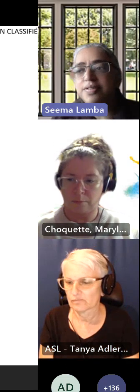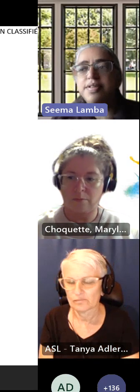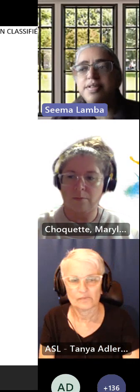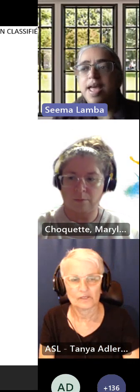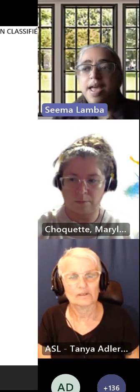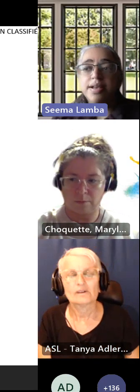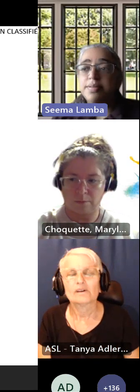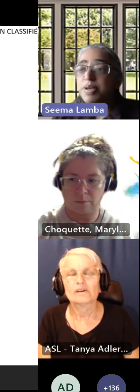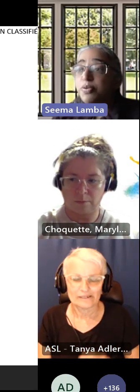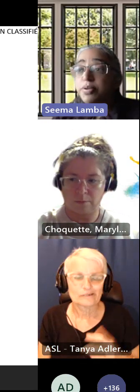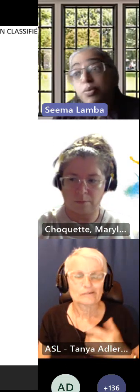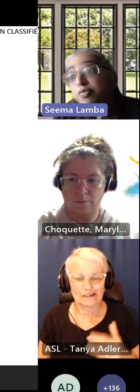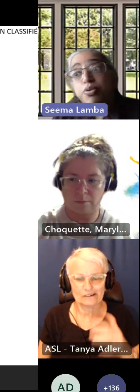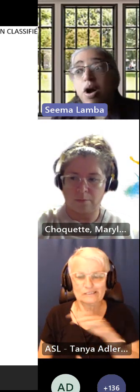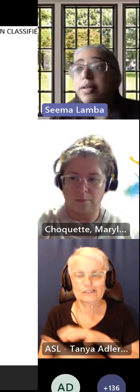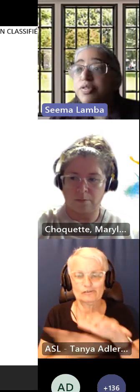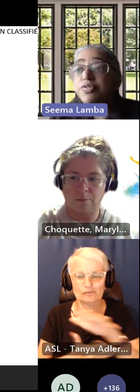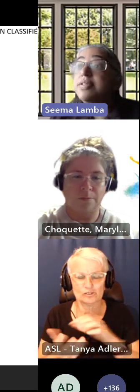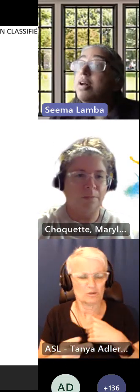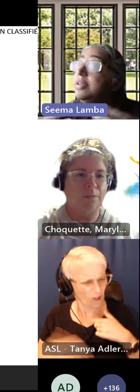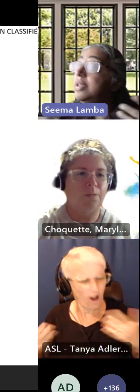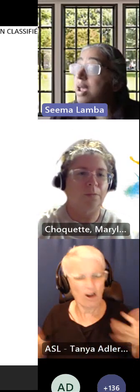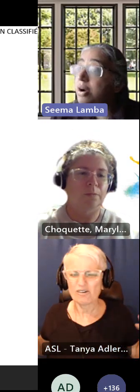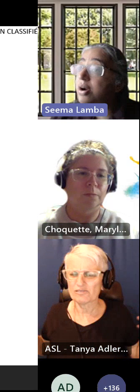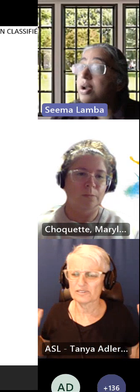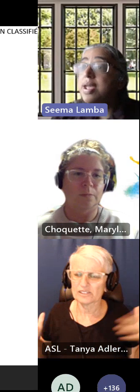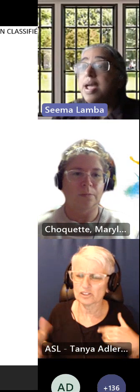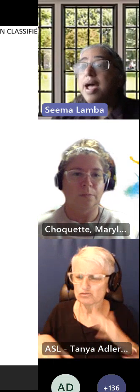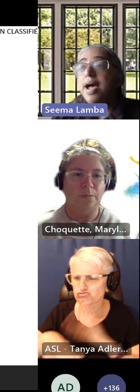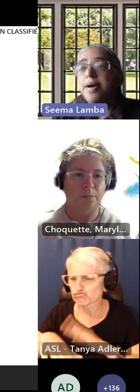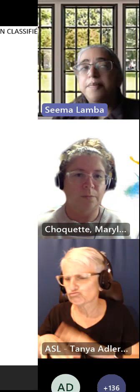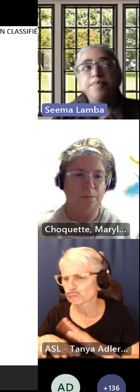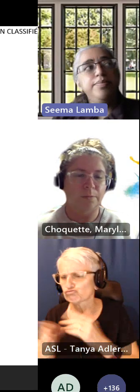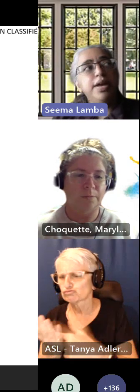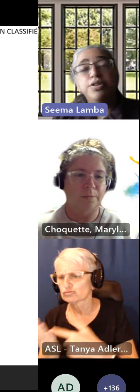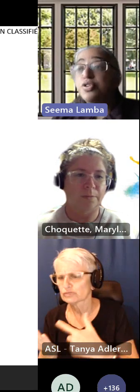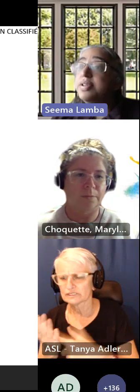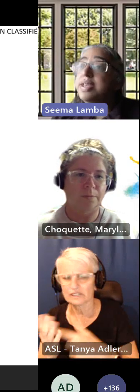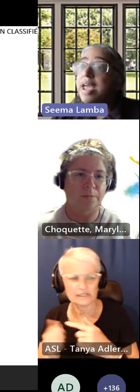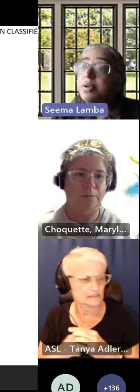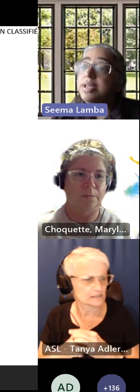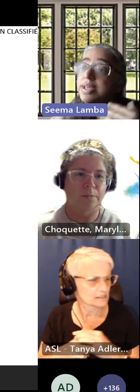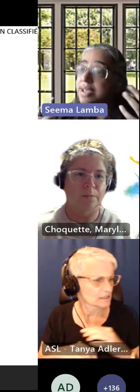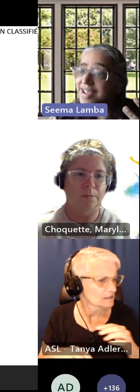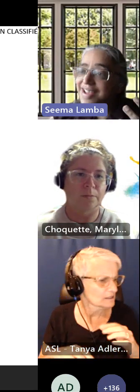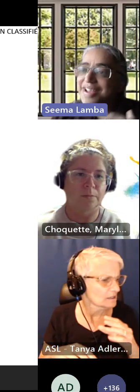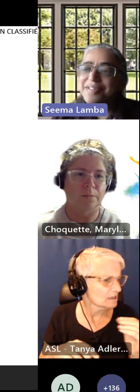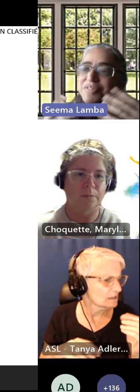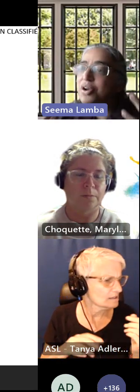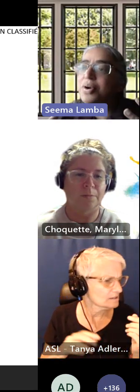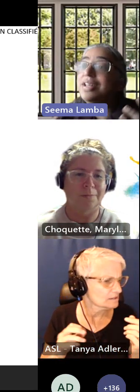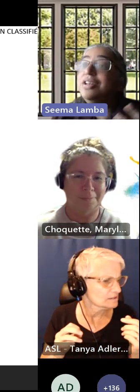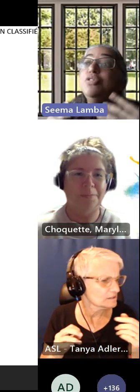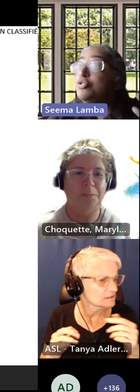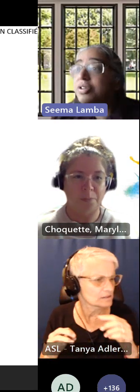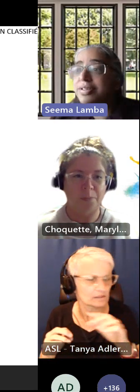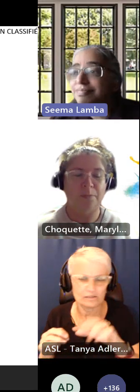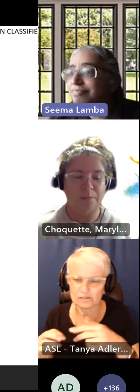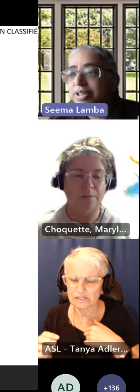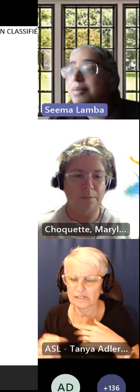often confuse that, because people will say we've consulted at our diversity, equity,